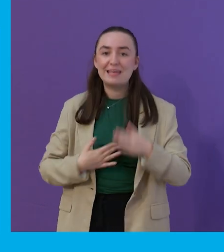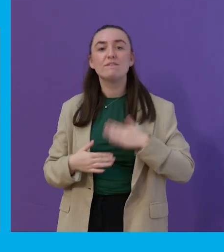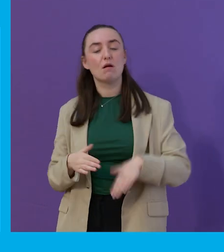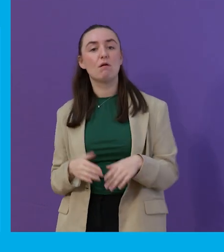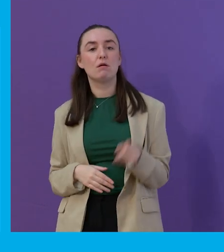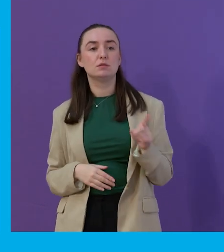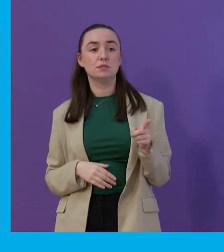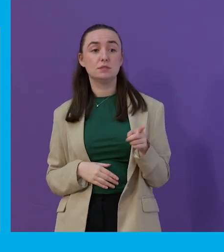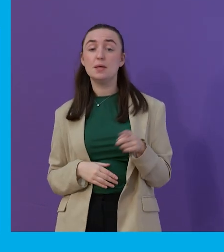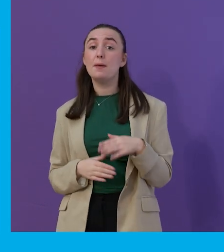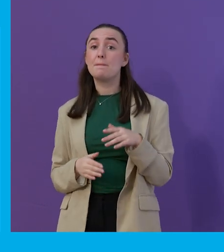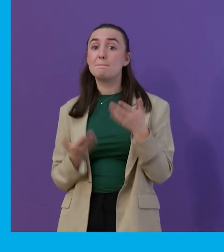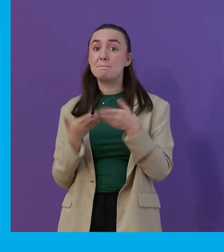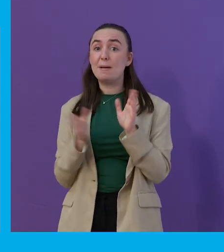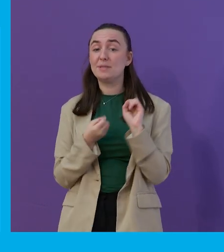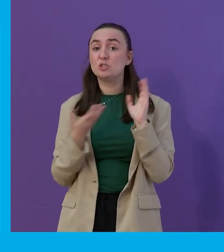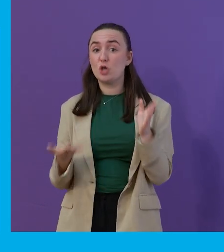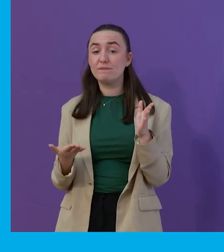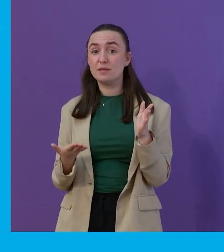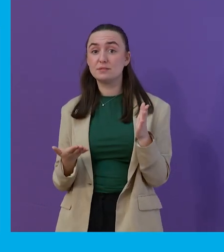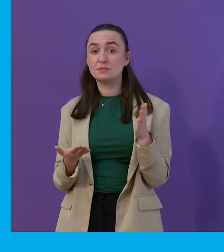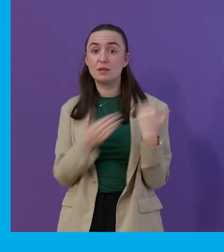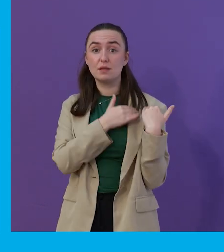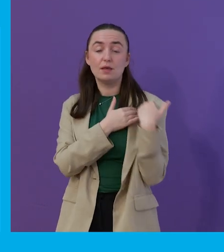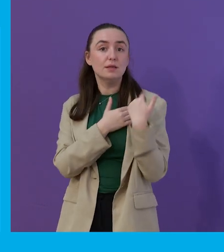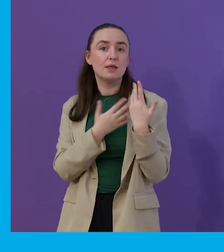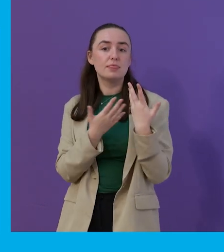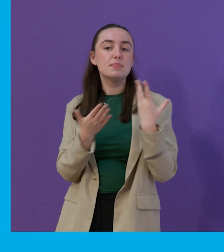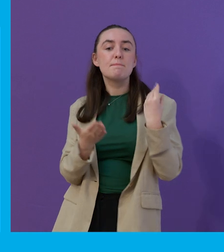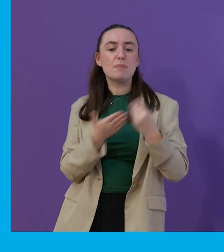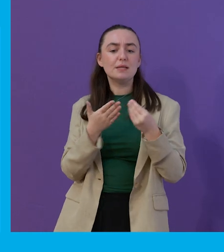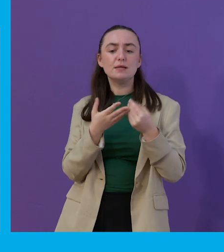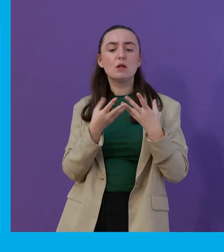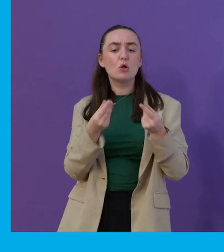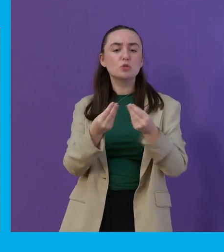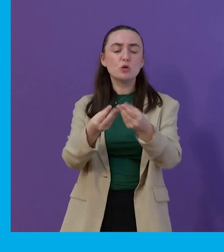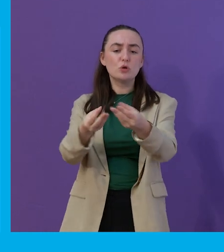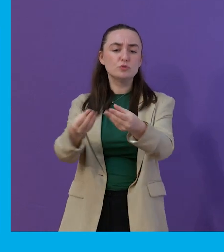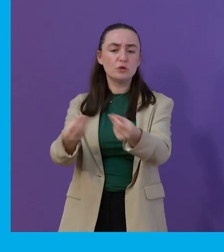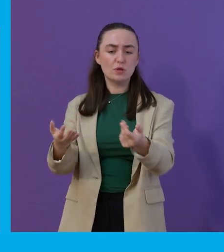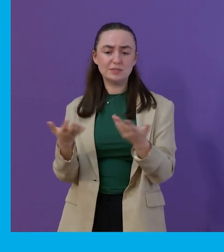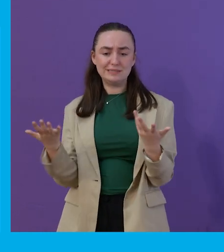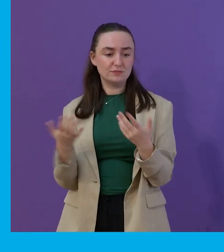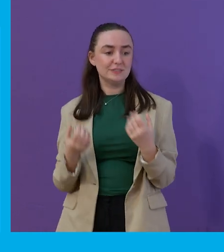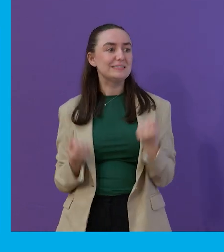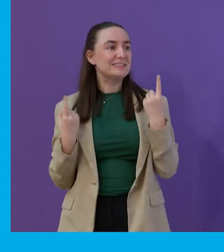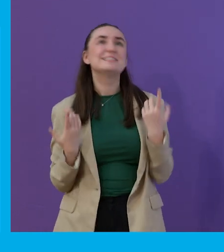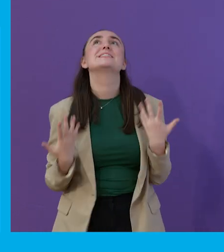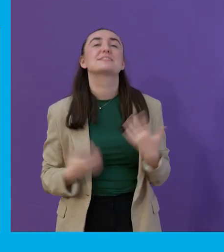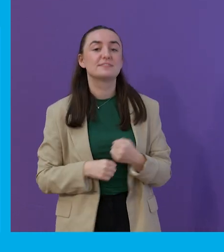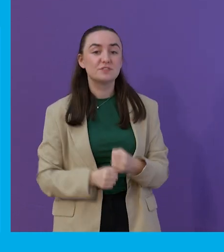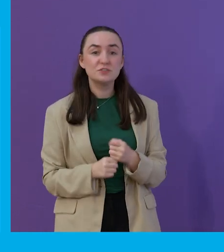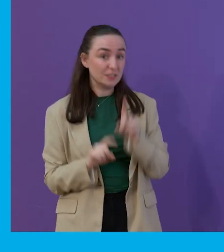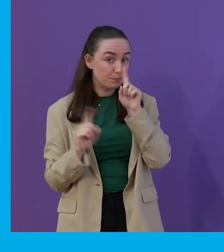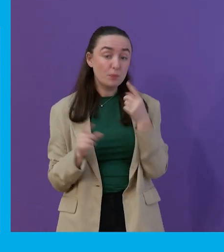the front line can see that a lot of the money is going between the gaps in services. And they can see, they're really frustrated that